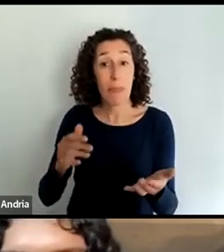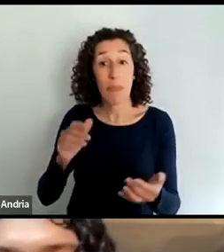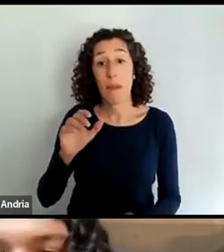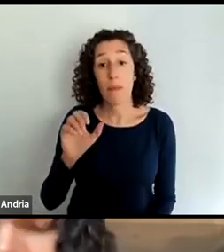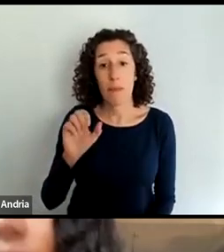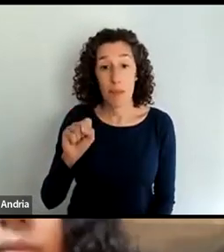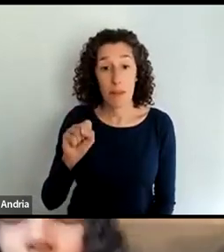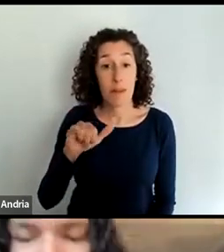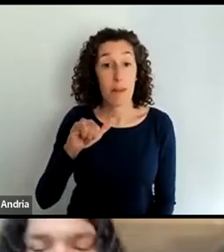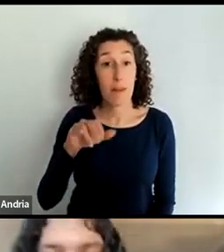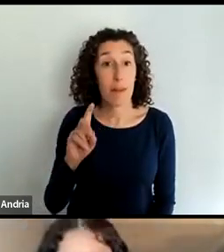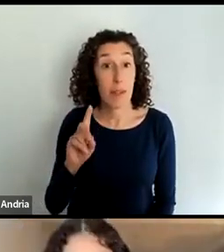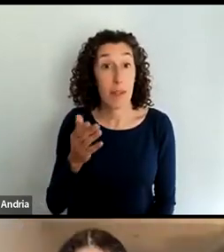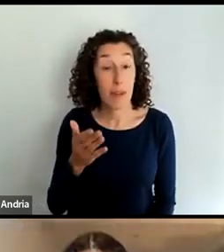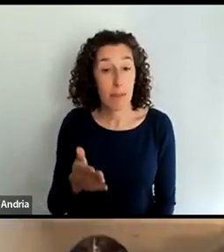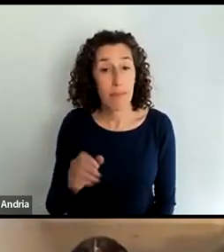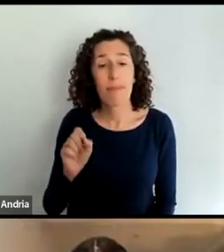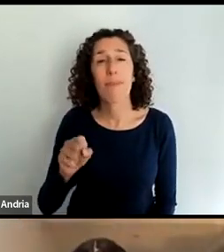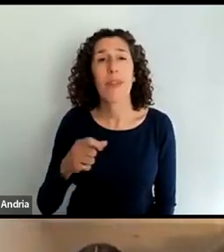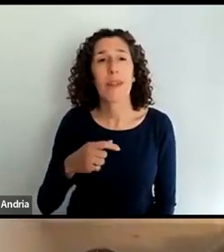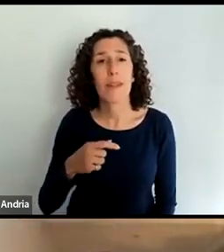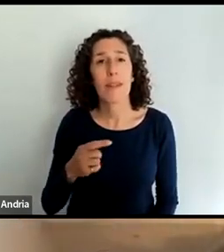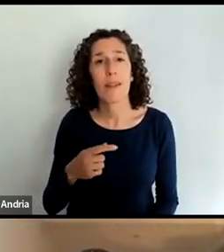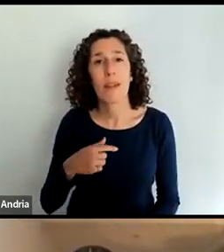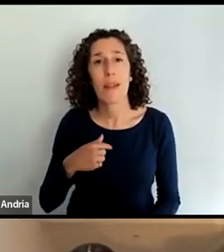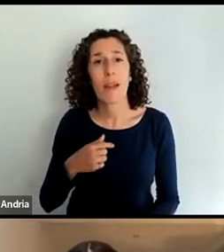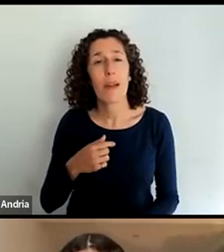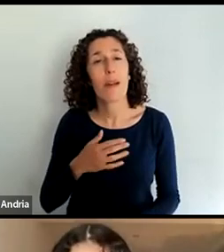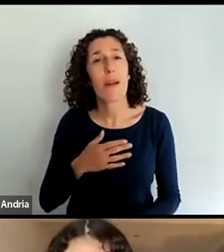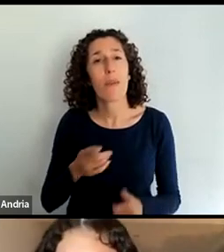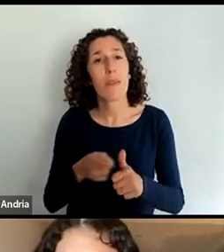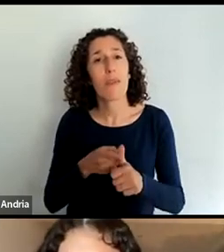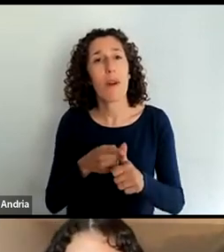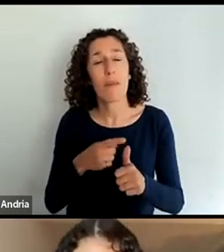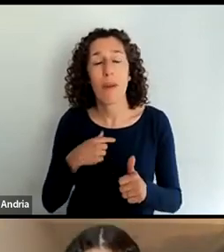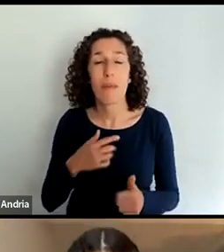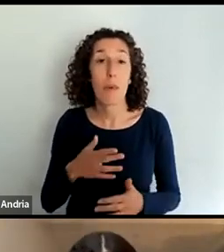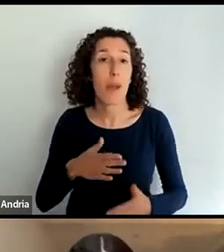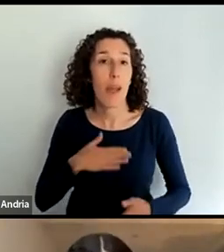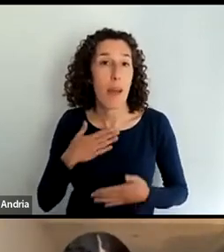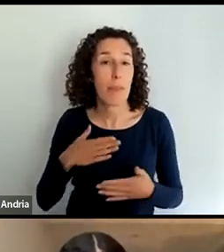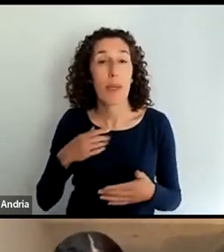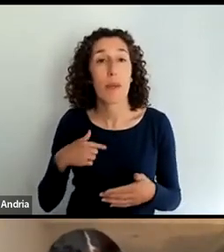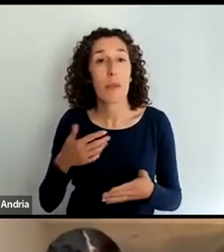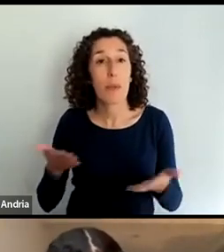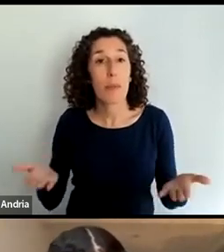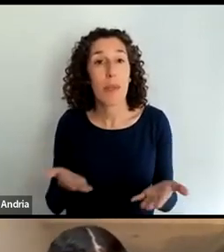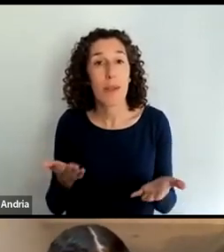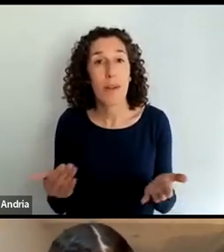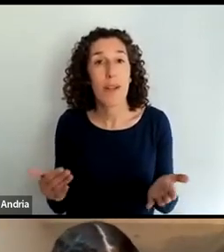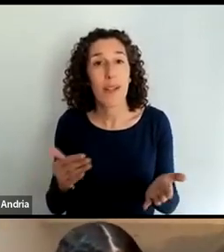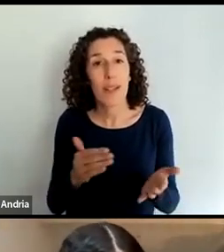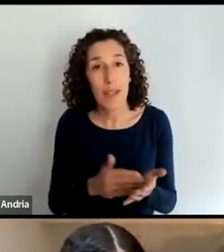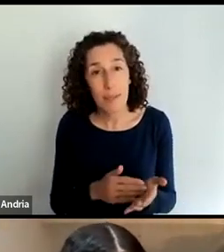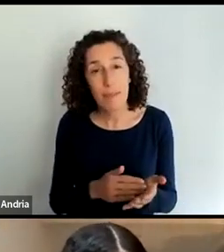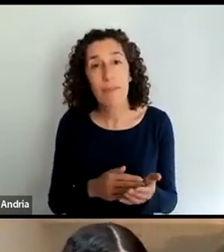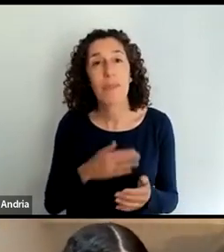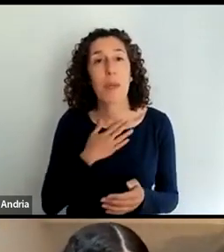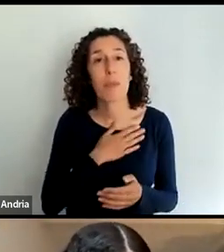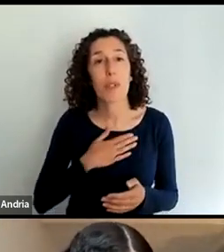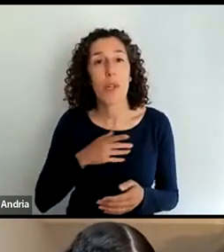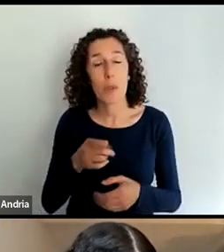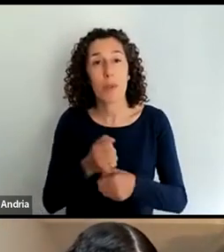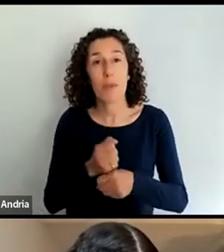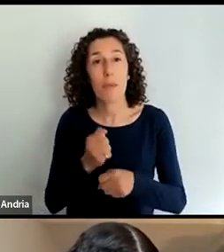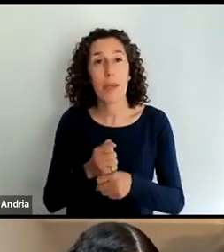love to. First of all, I'm just so grateful to be here again. So grateful for the space that you're all making on this